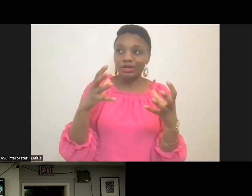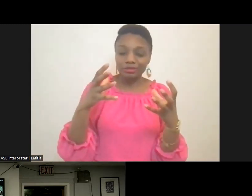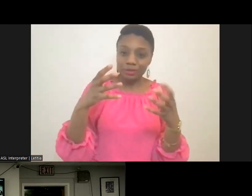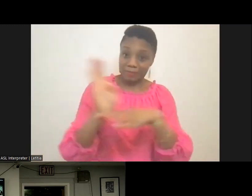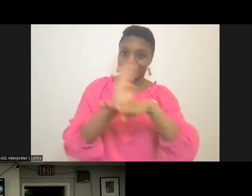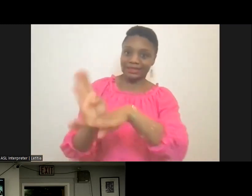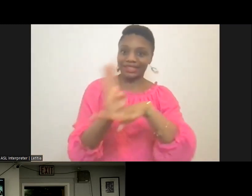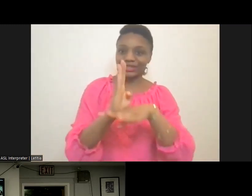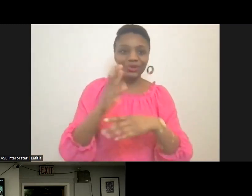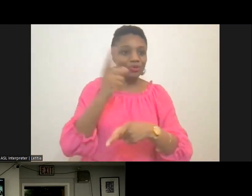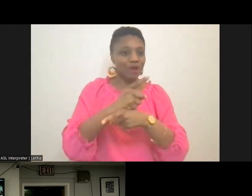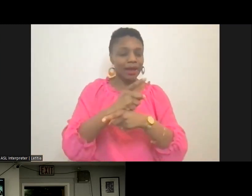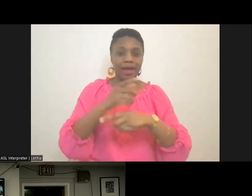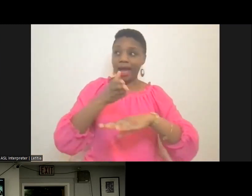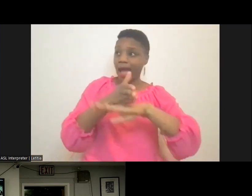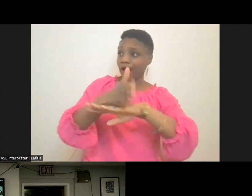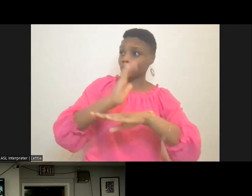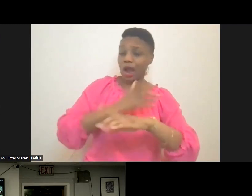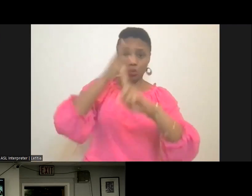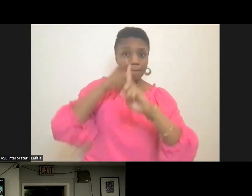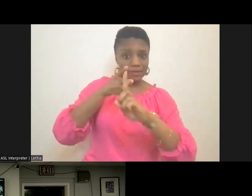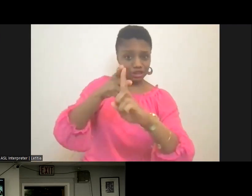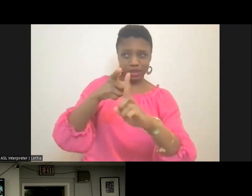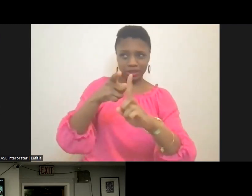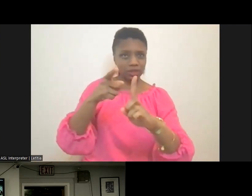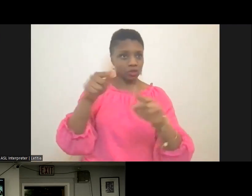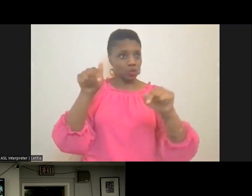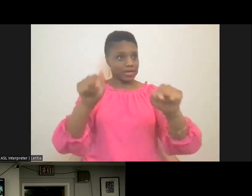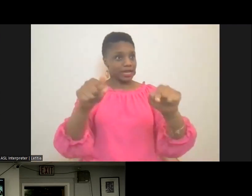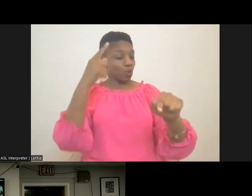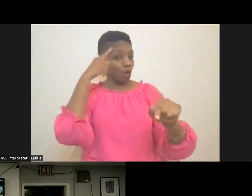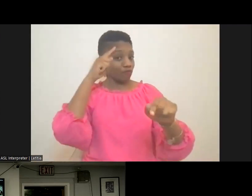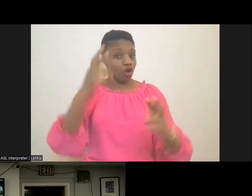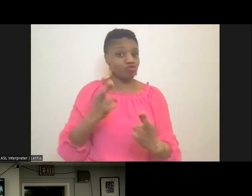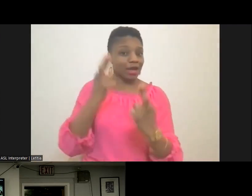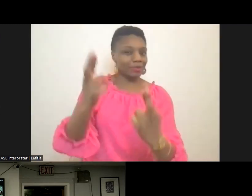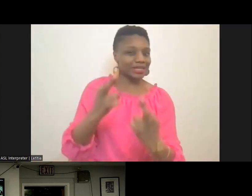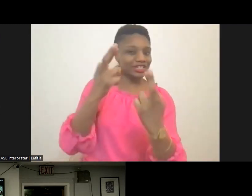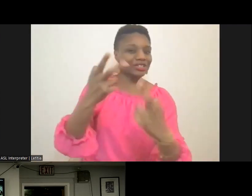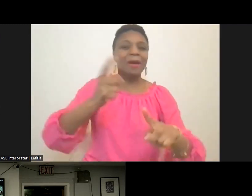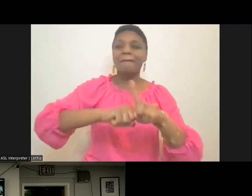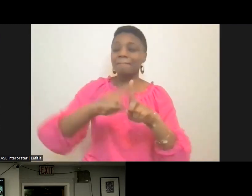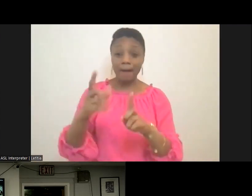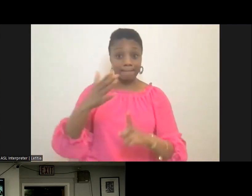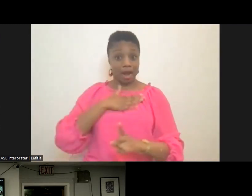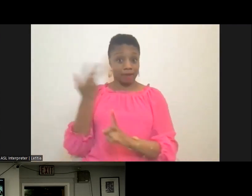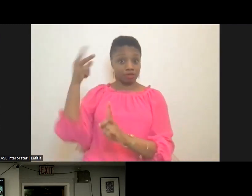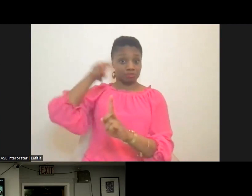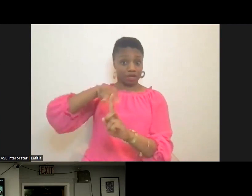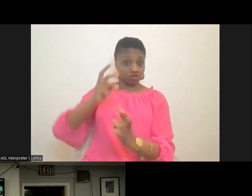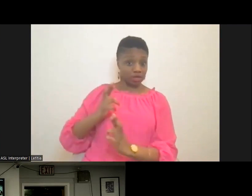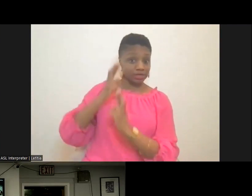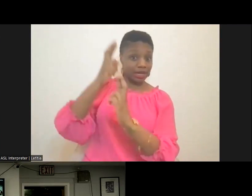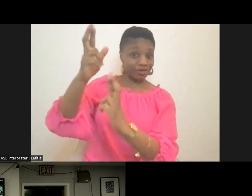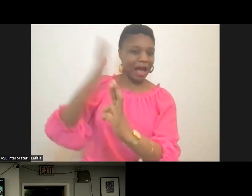We're here to make recommendations, of course, but the recommendations might look very different from my perspective as an